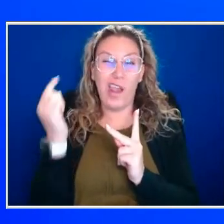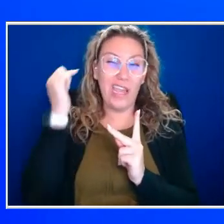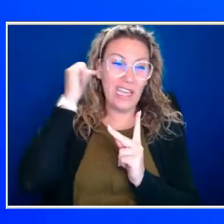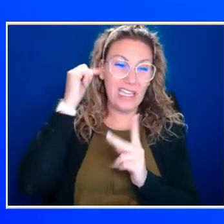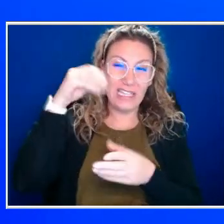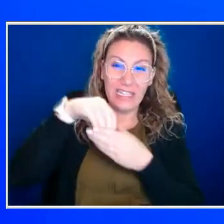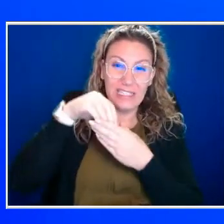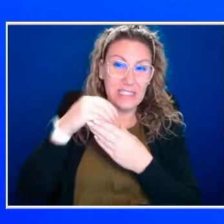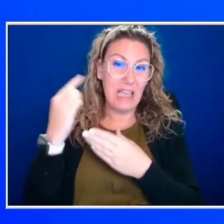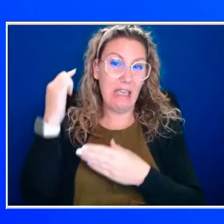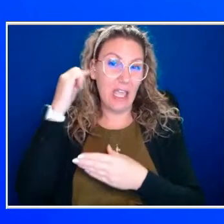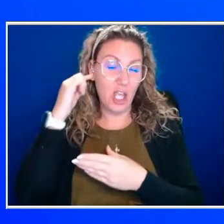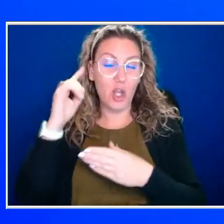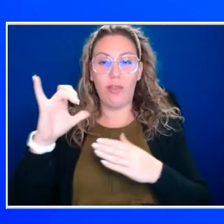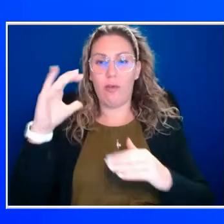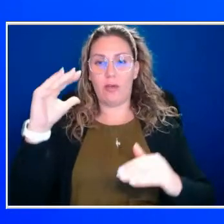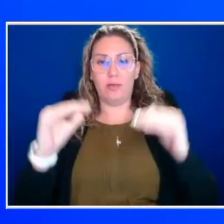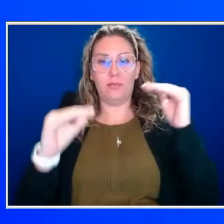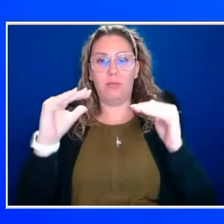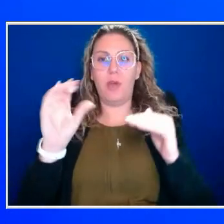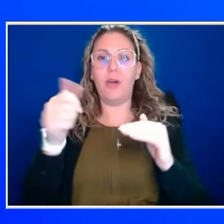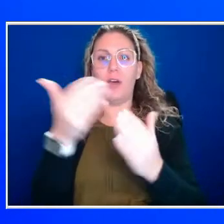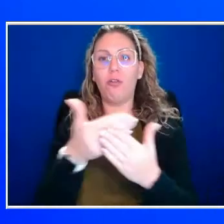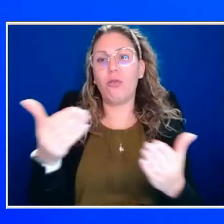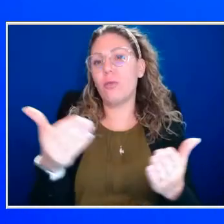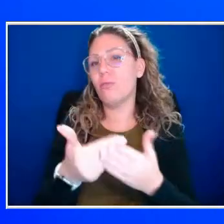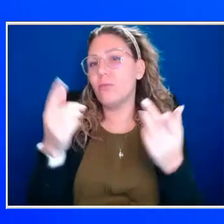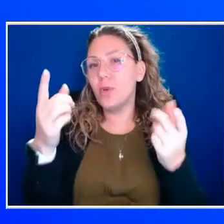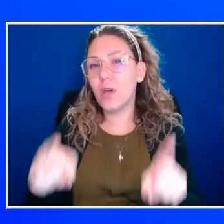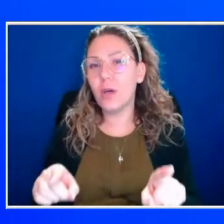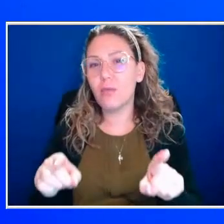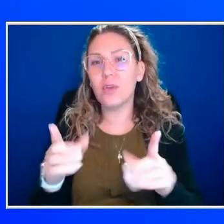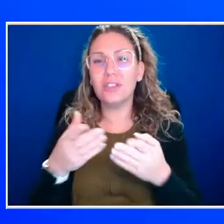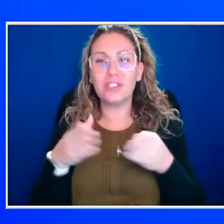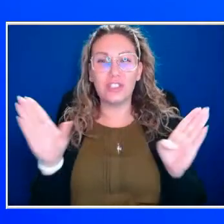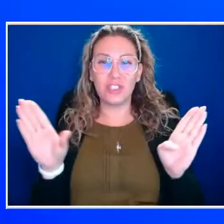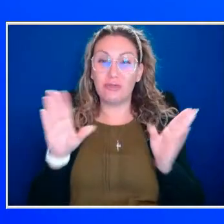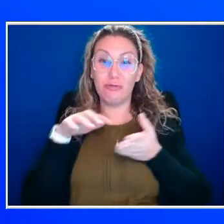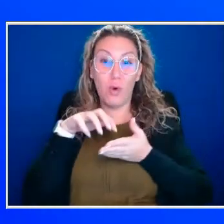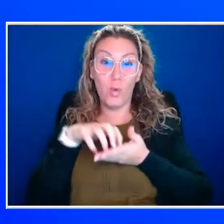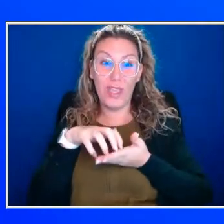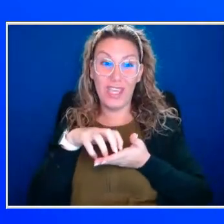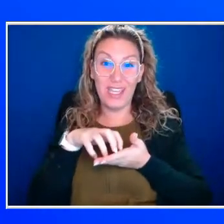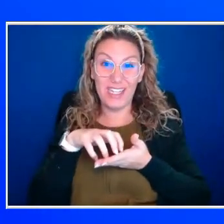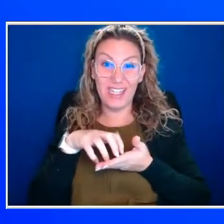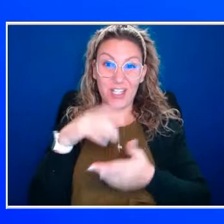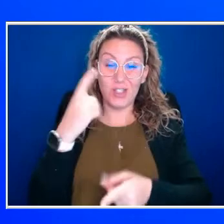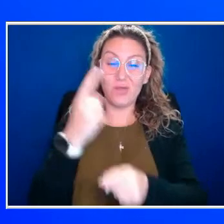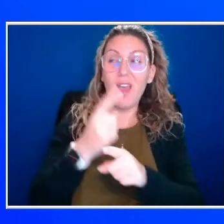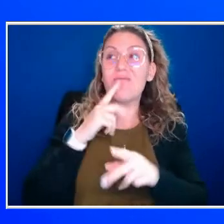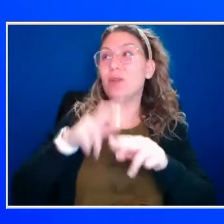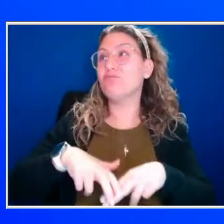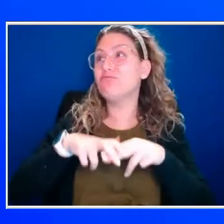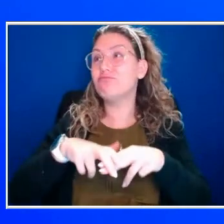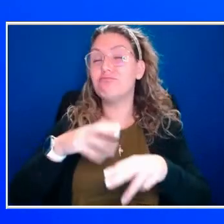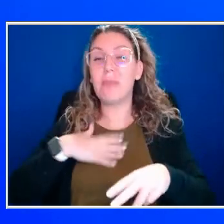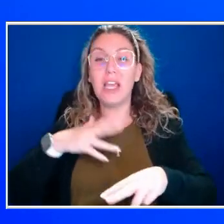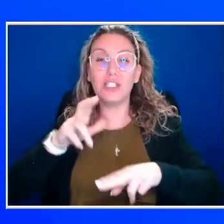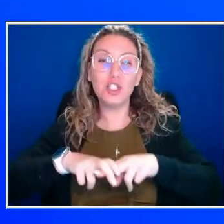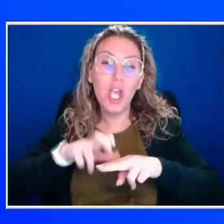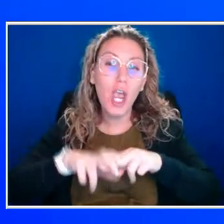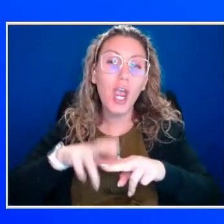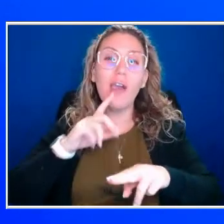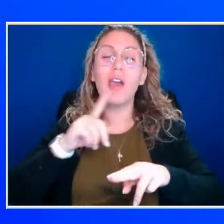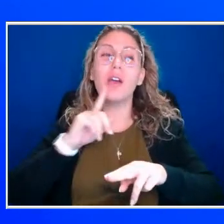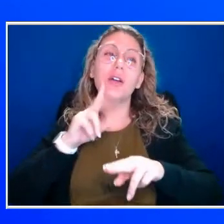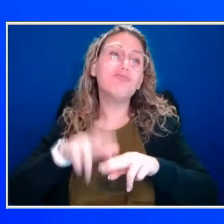right? Other things that can lead to falls are just general weakness, right? I've been sitting in my chair, I hang out in my chair most of the time, I go